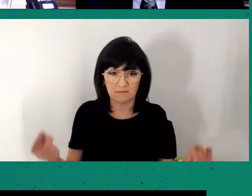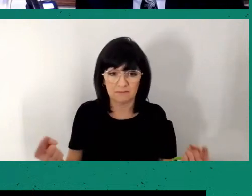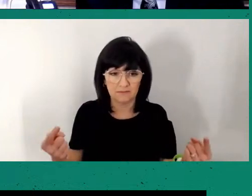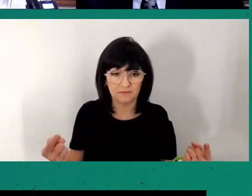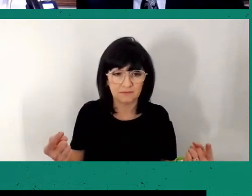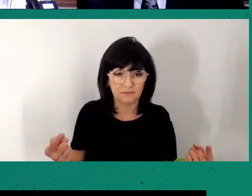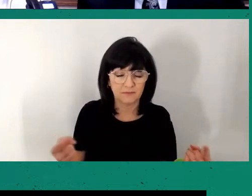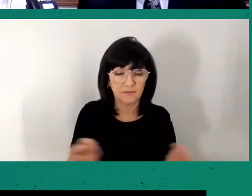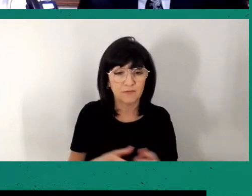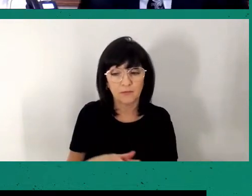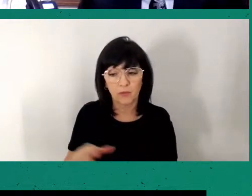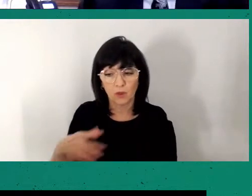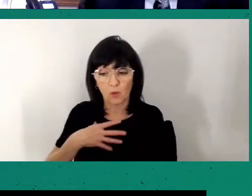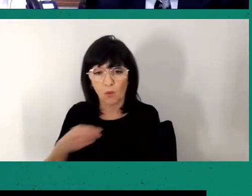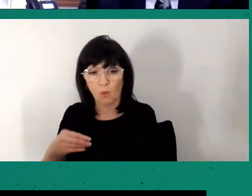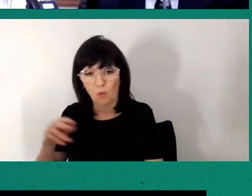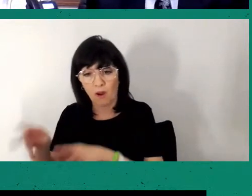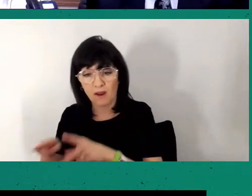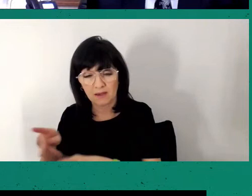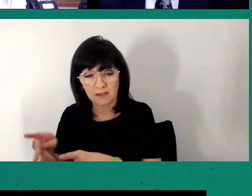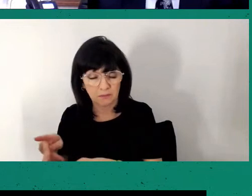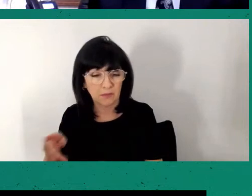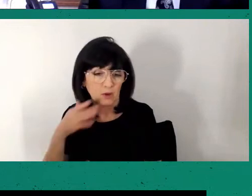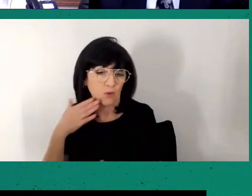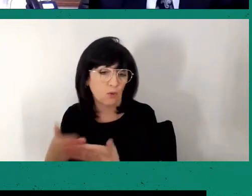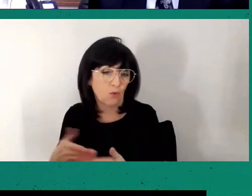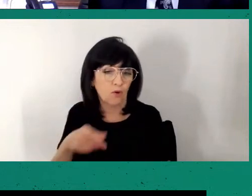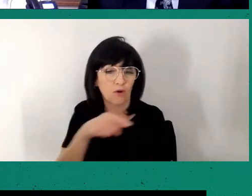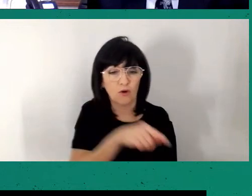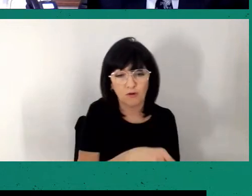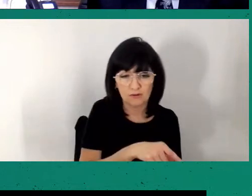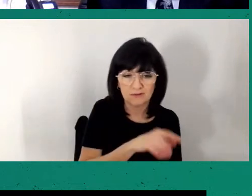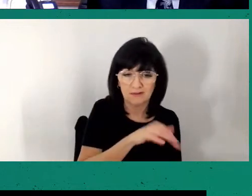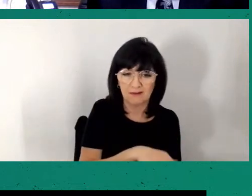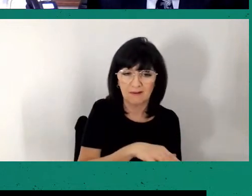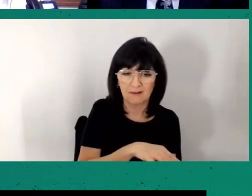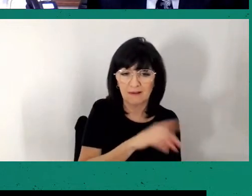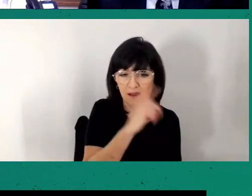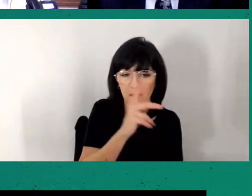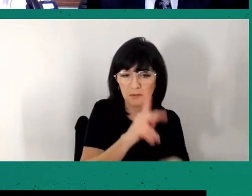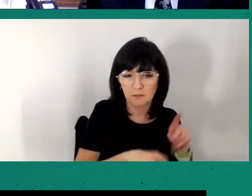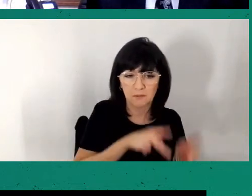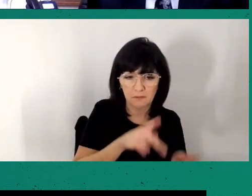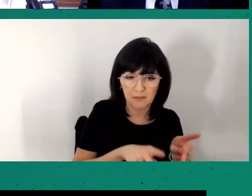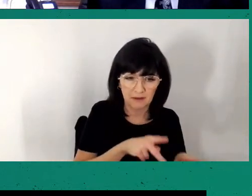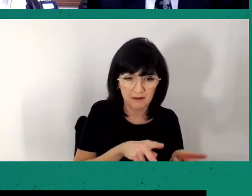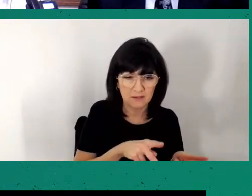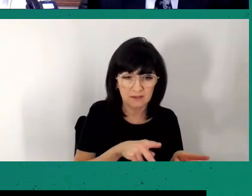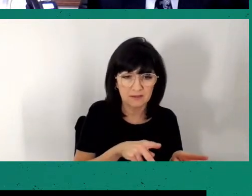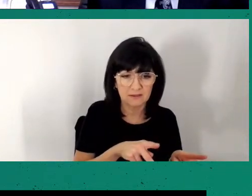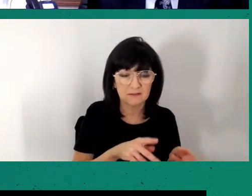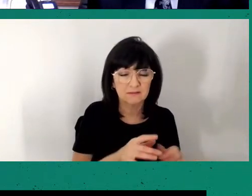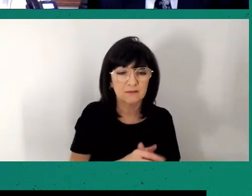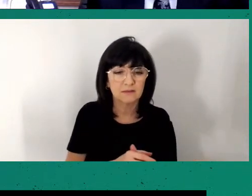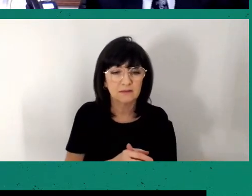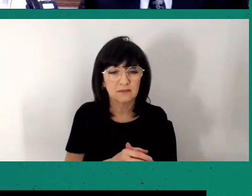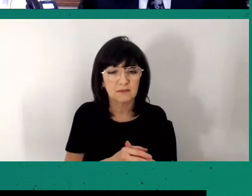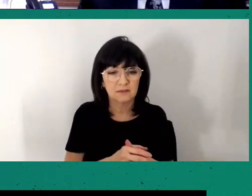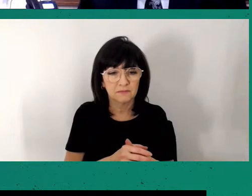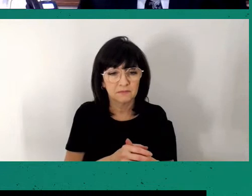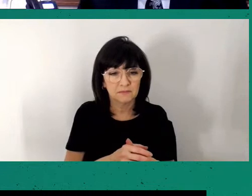brother, the other being wealth. Like the hard wind before a summer shower, shaking plants and